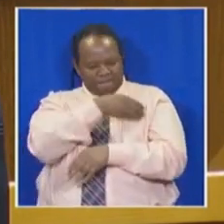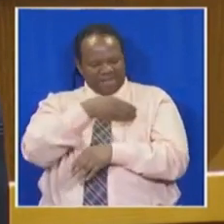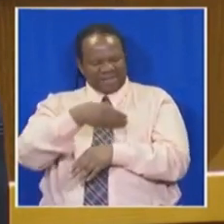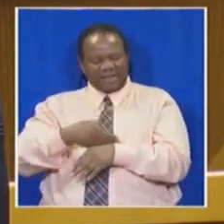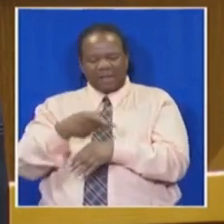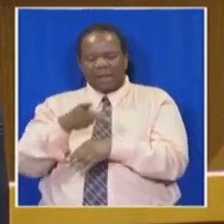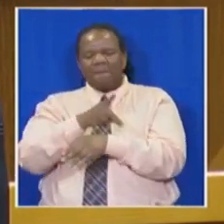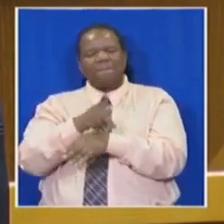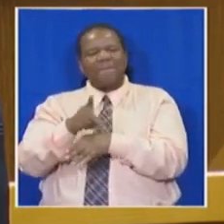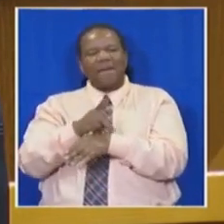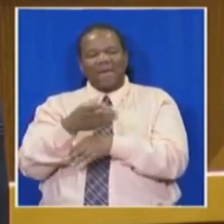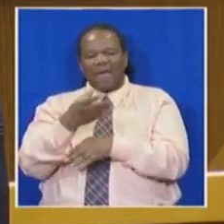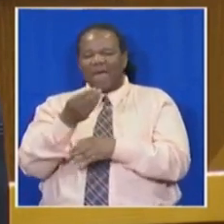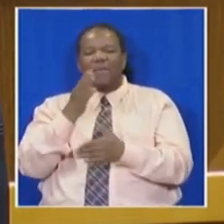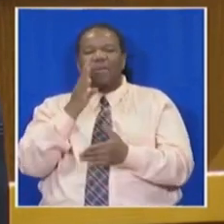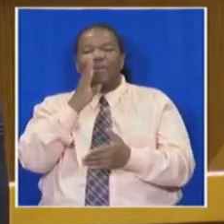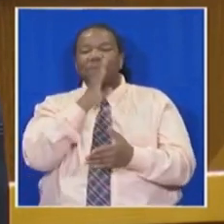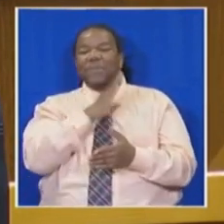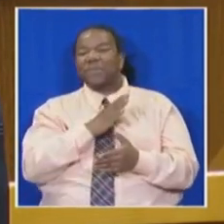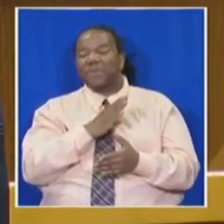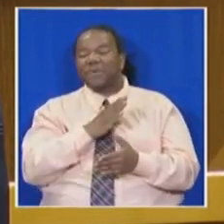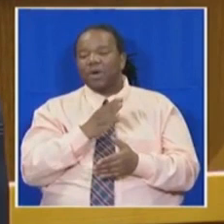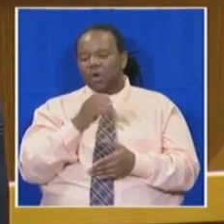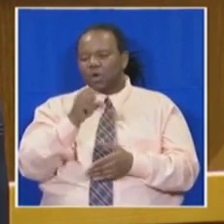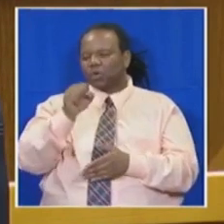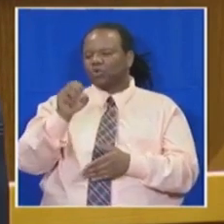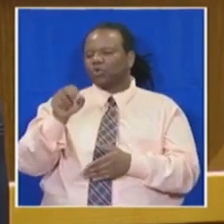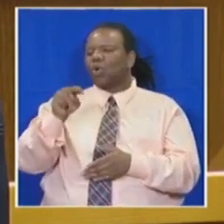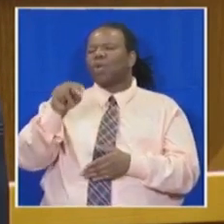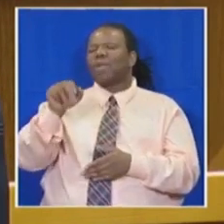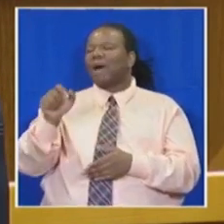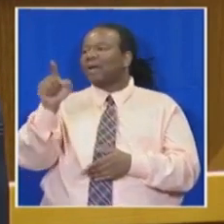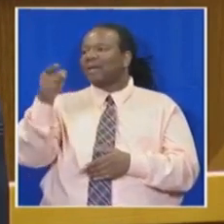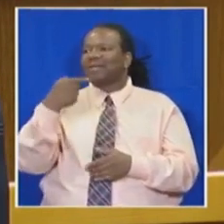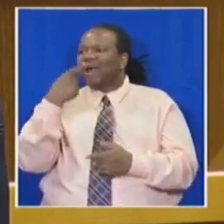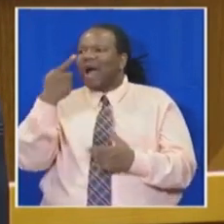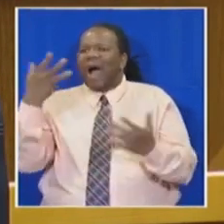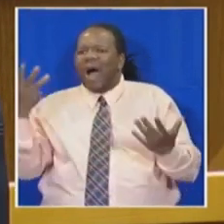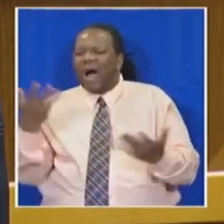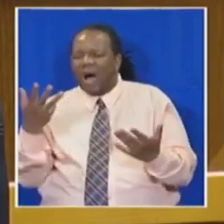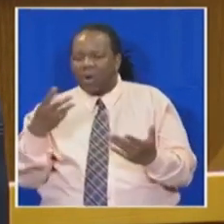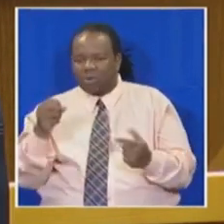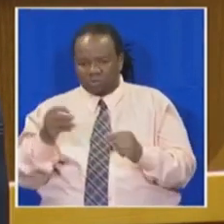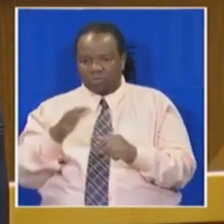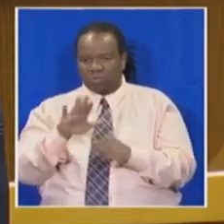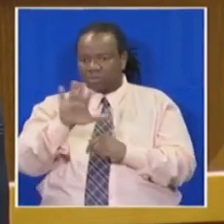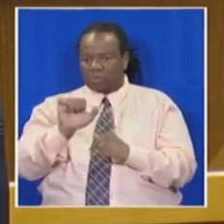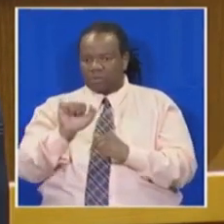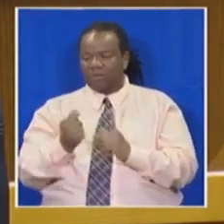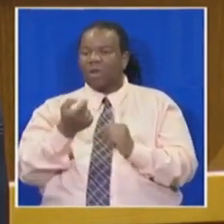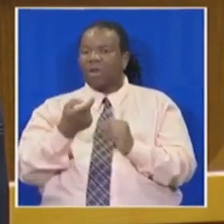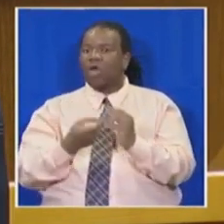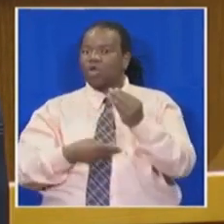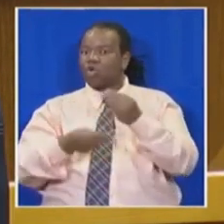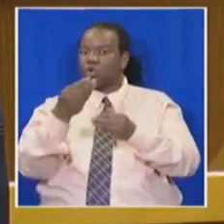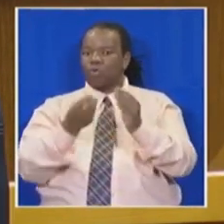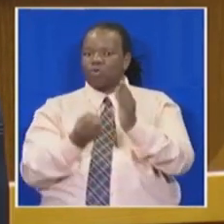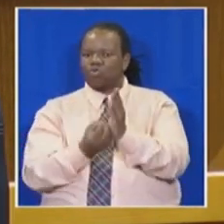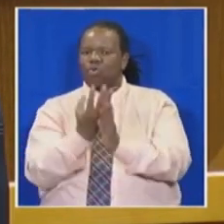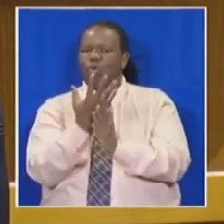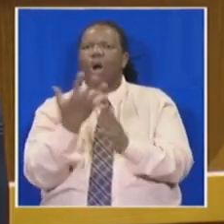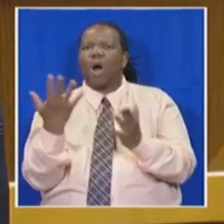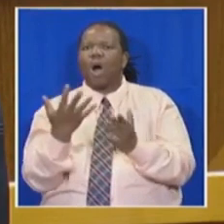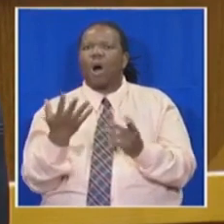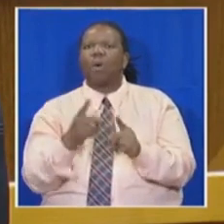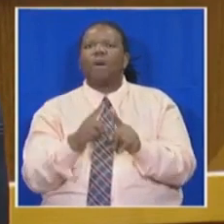SONA 2017 speech to grow our economy. And there's absolutely no commitment to stop